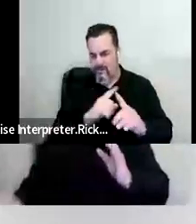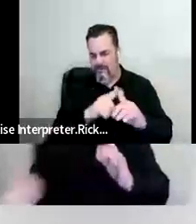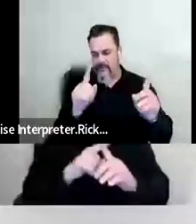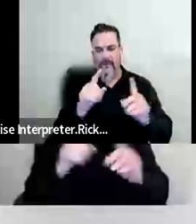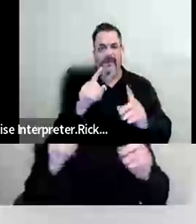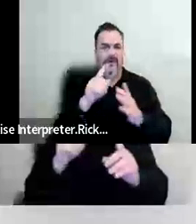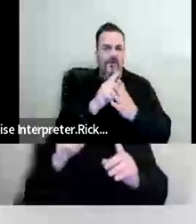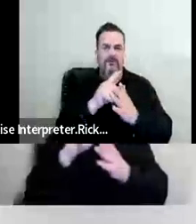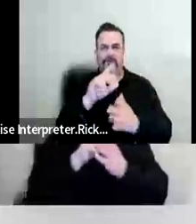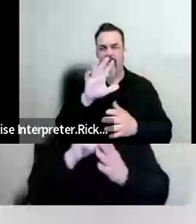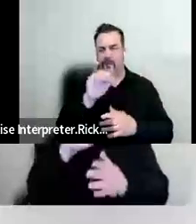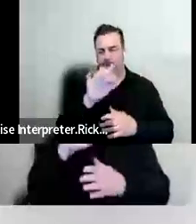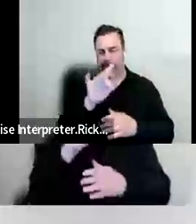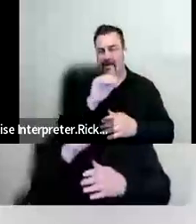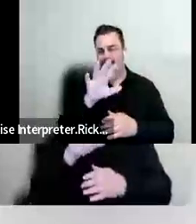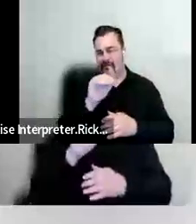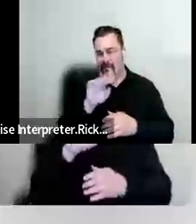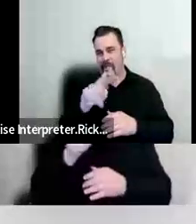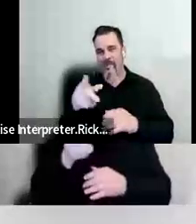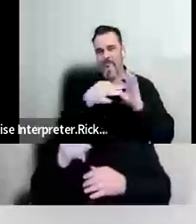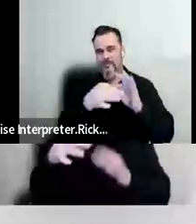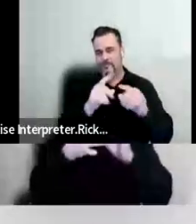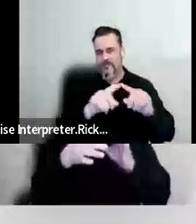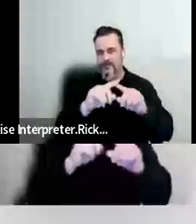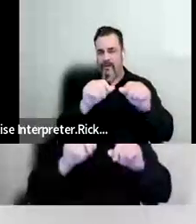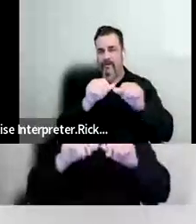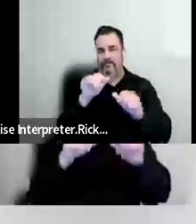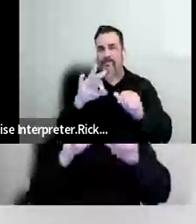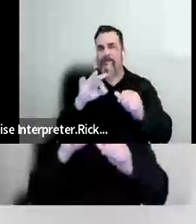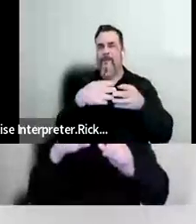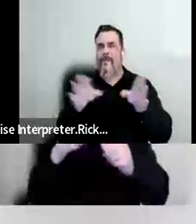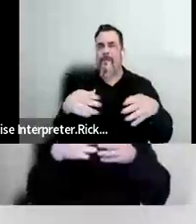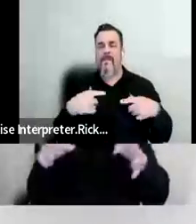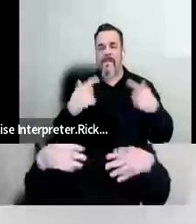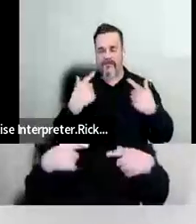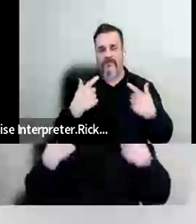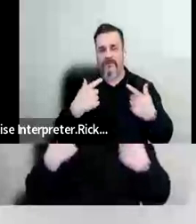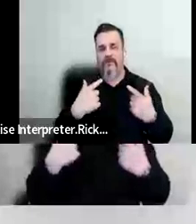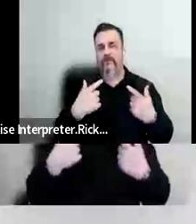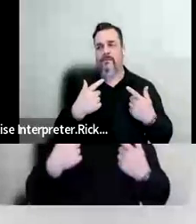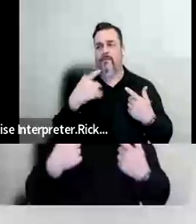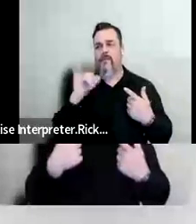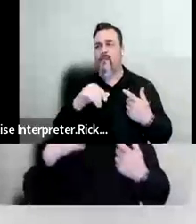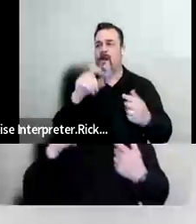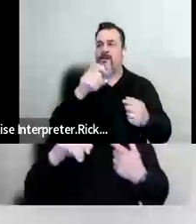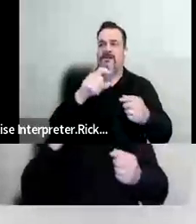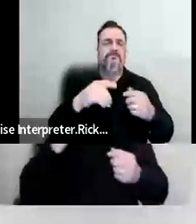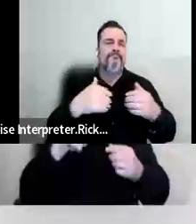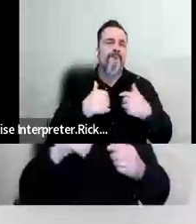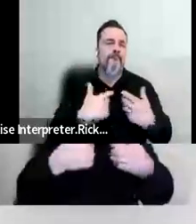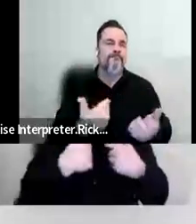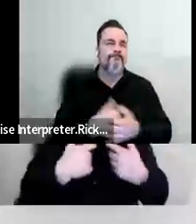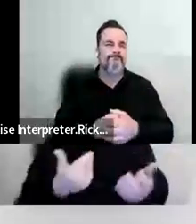and 504 are related to the different areas of public life that need to have